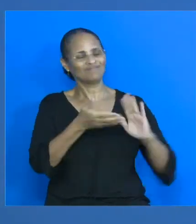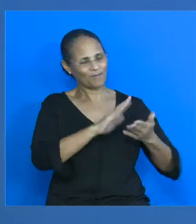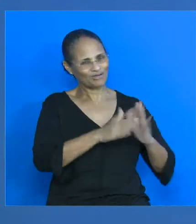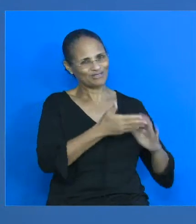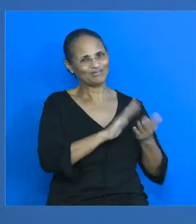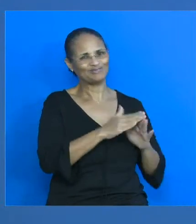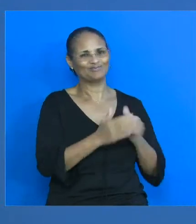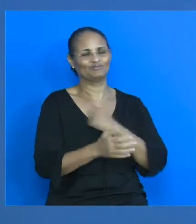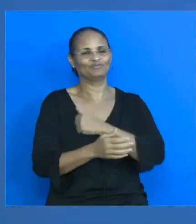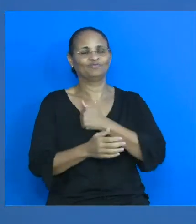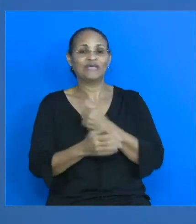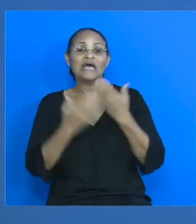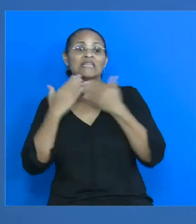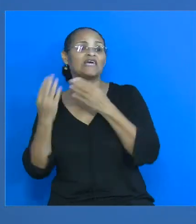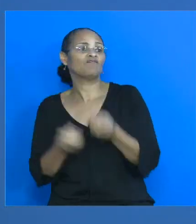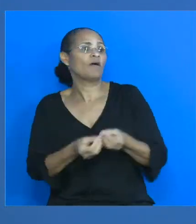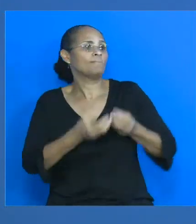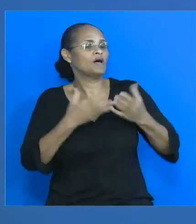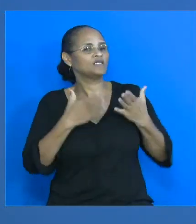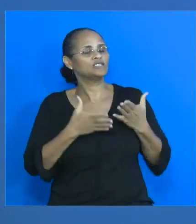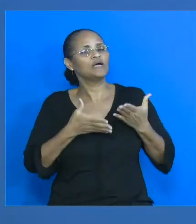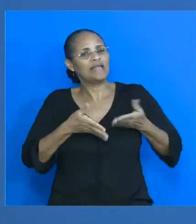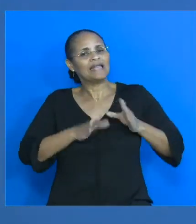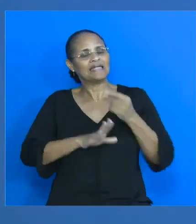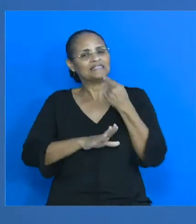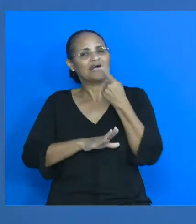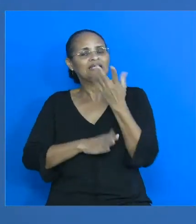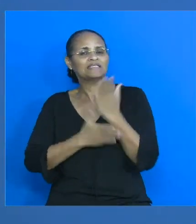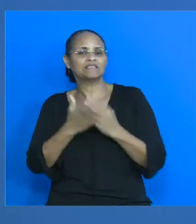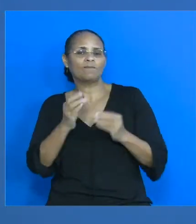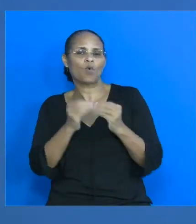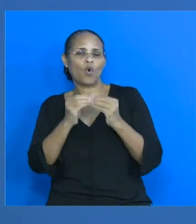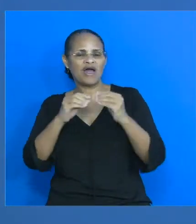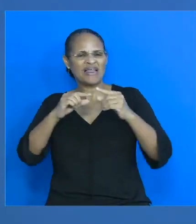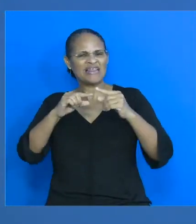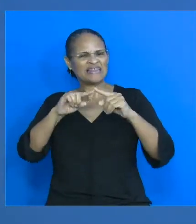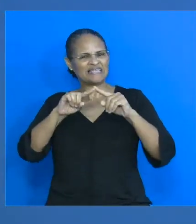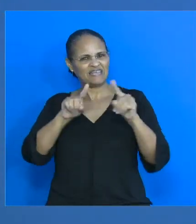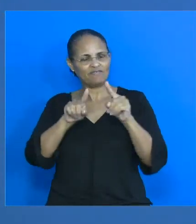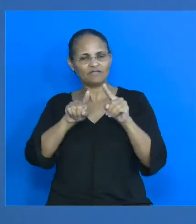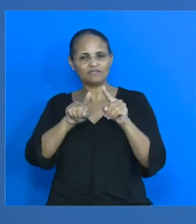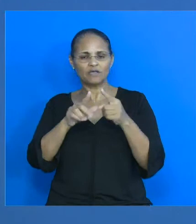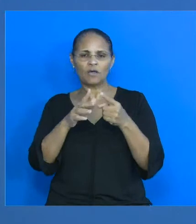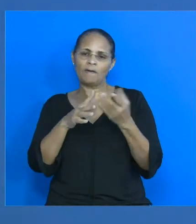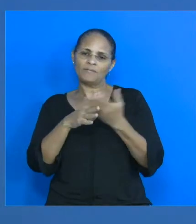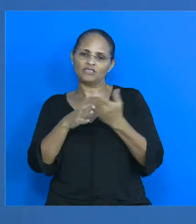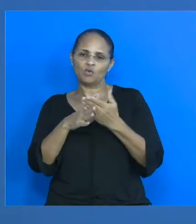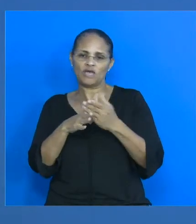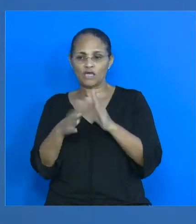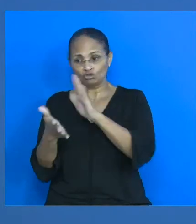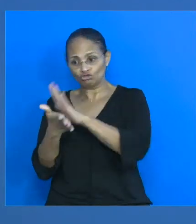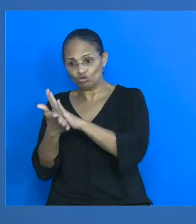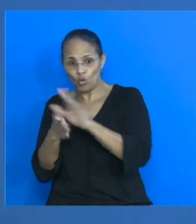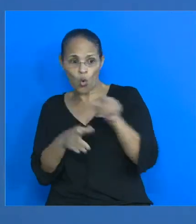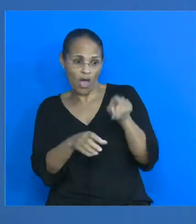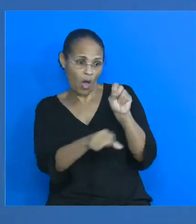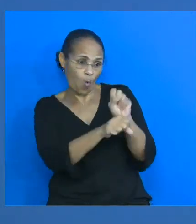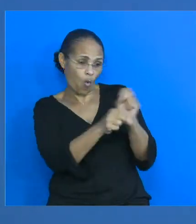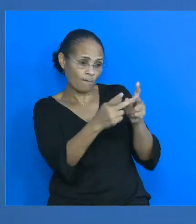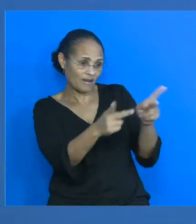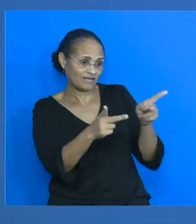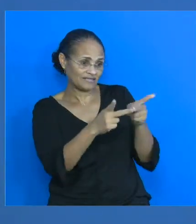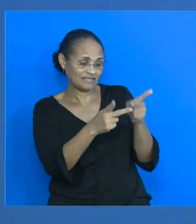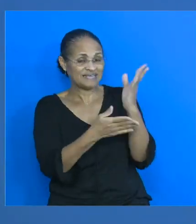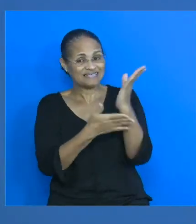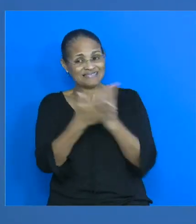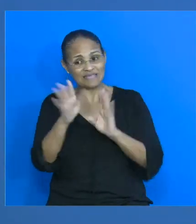much. Can you maybe also tell us a little bit about the difference perhaps between schools and workplaces? We've obviously seen that some classes have had to